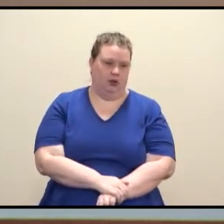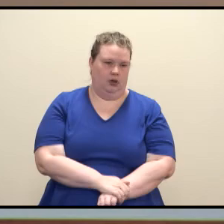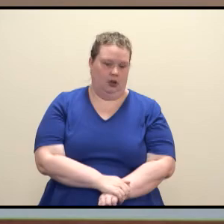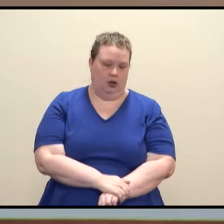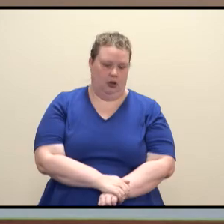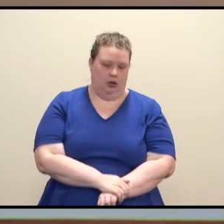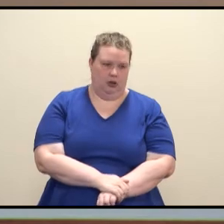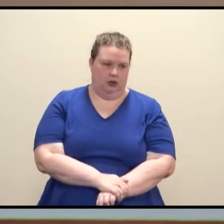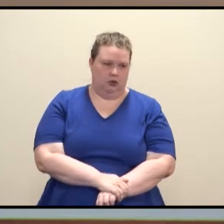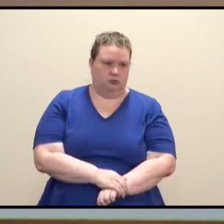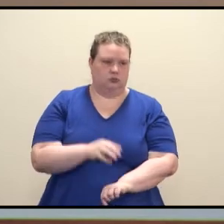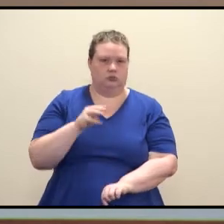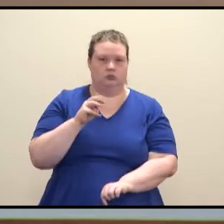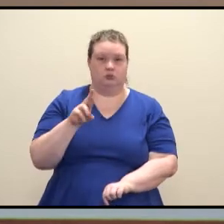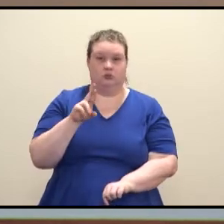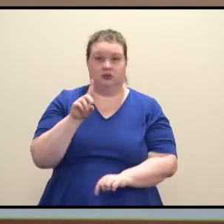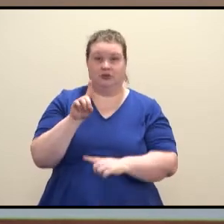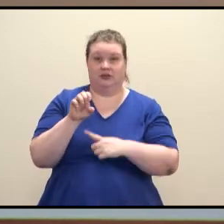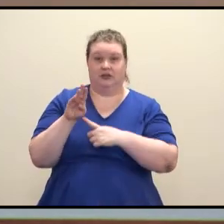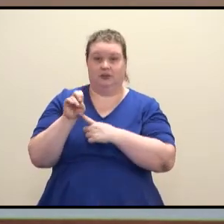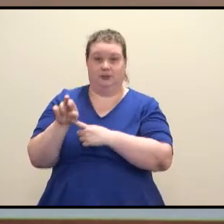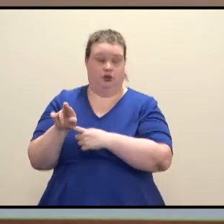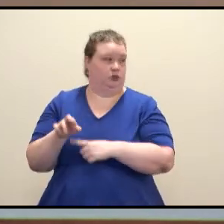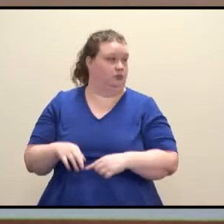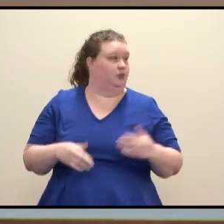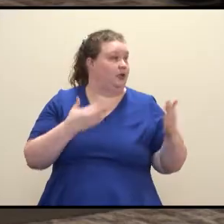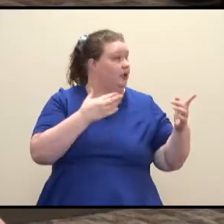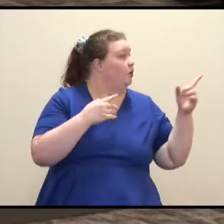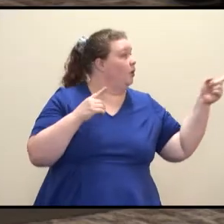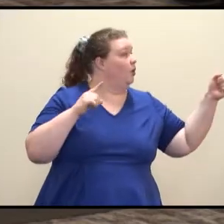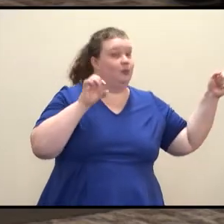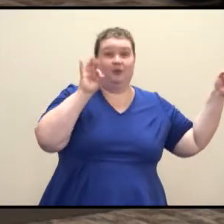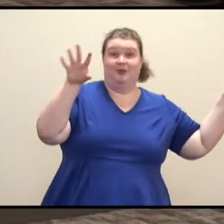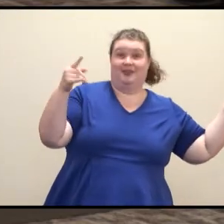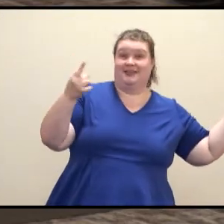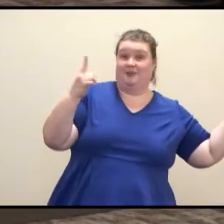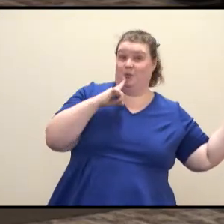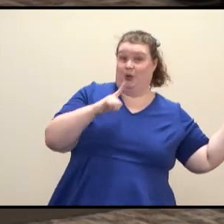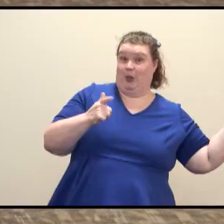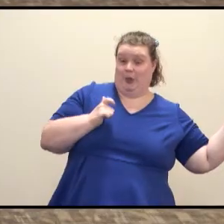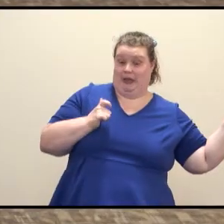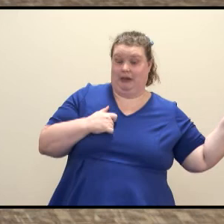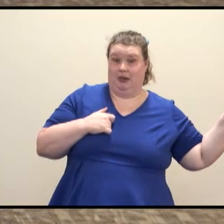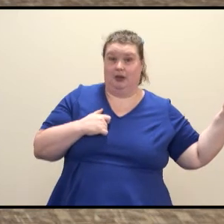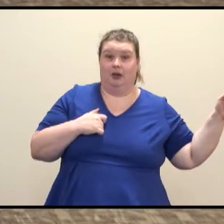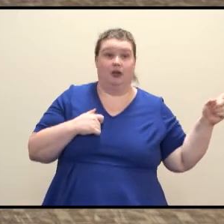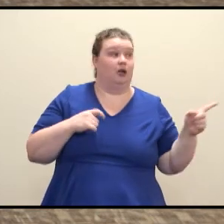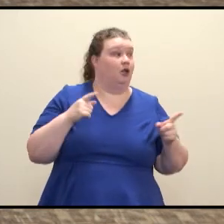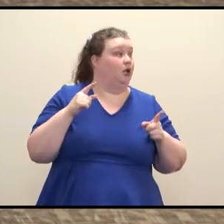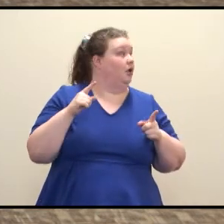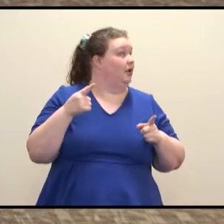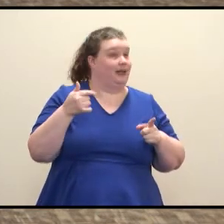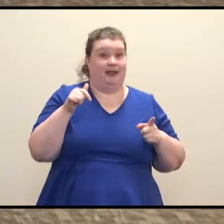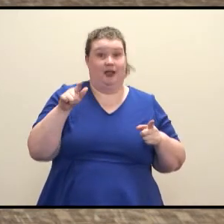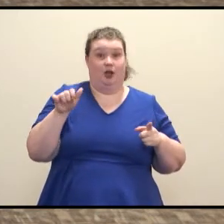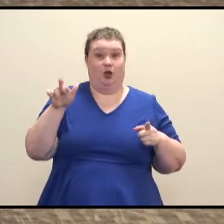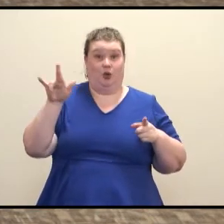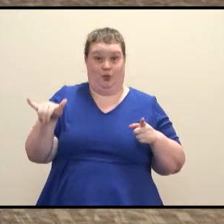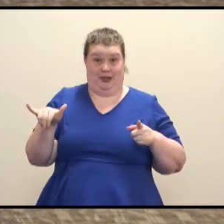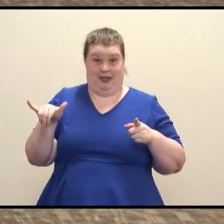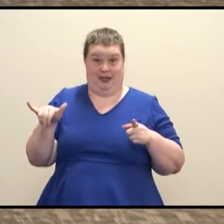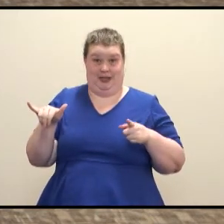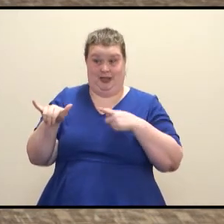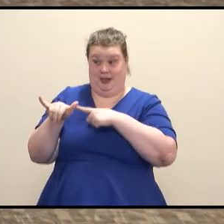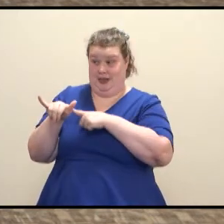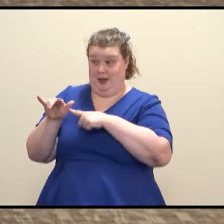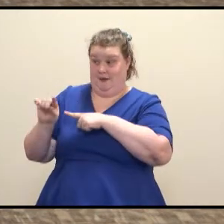move on. Mr. DeBeer. Thank you, Madam President. Can I add something really quick? I just wanted to point out that Trustee Guillory made history by becoming